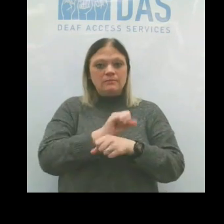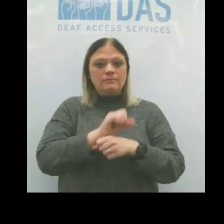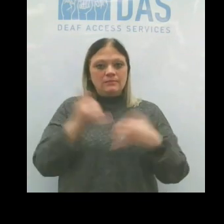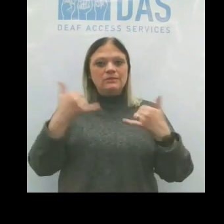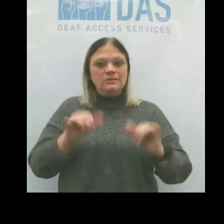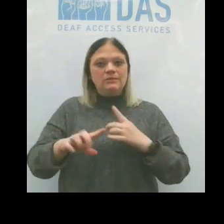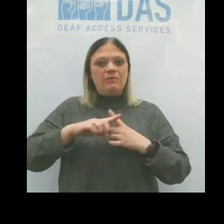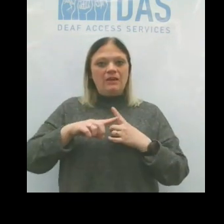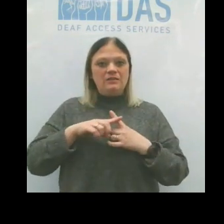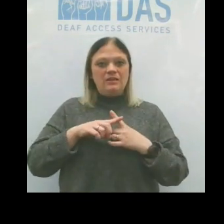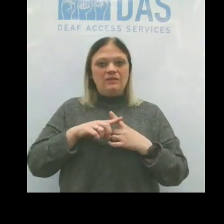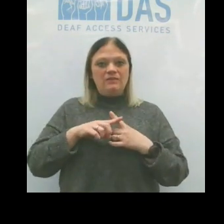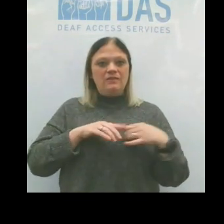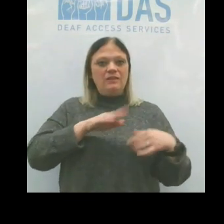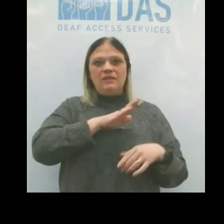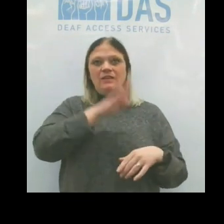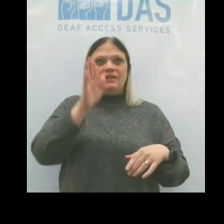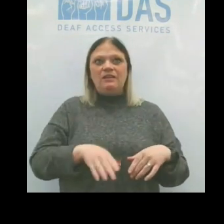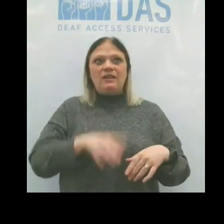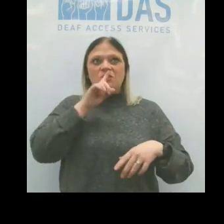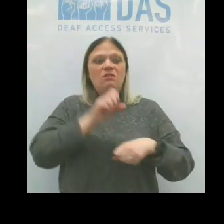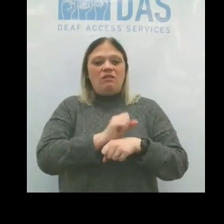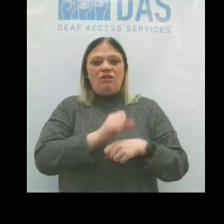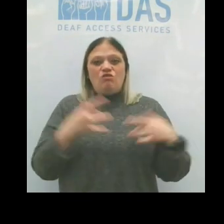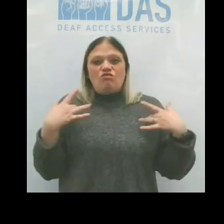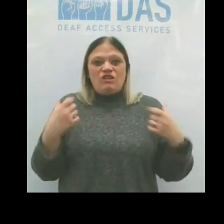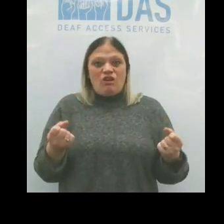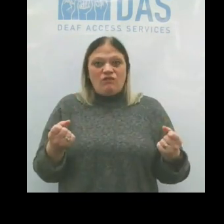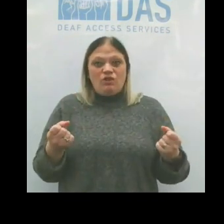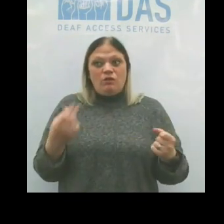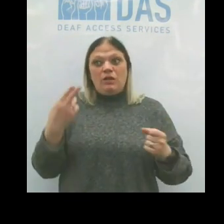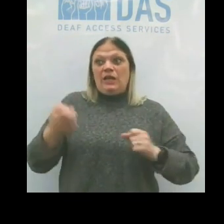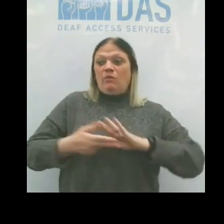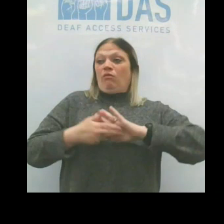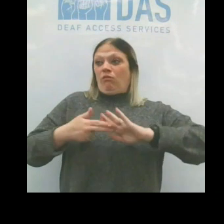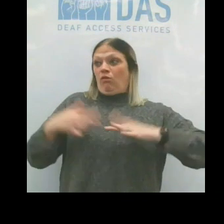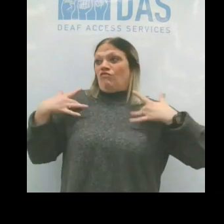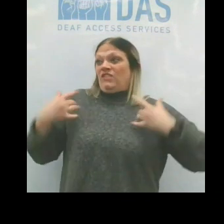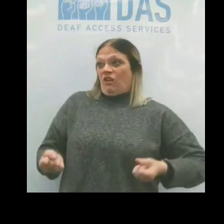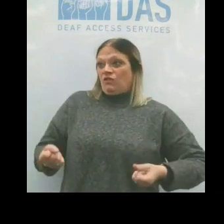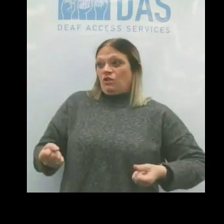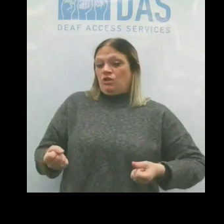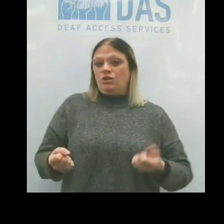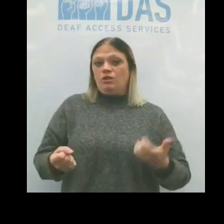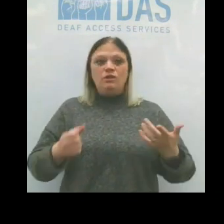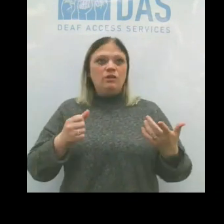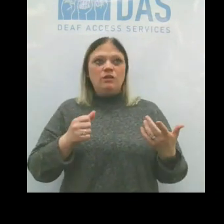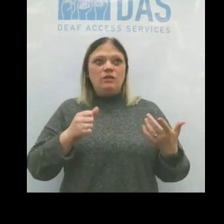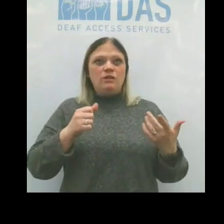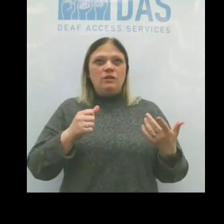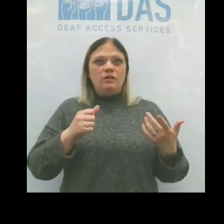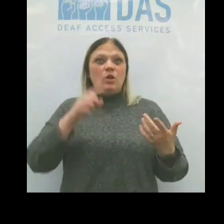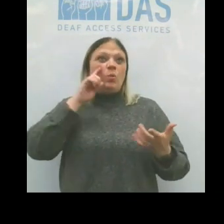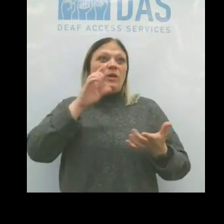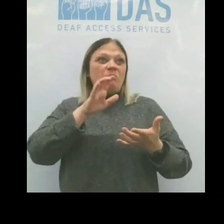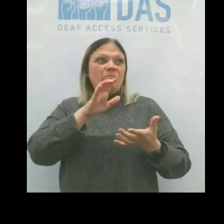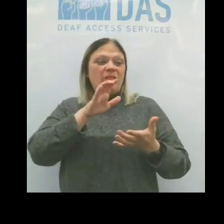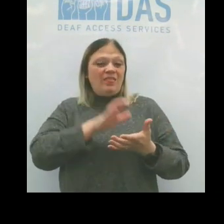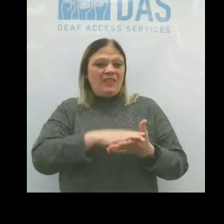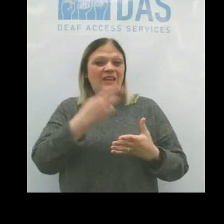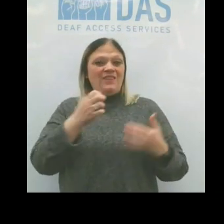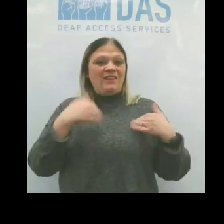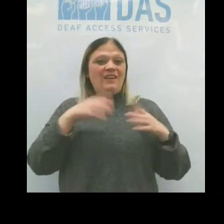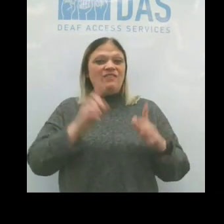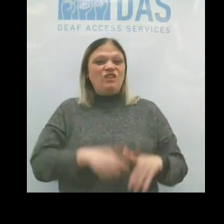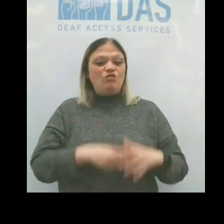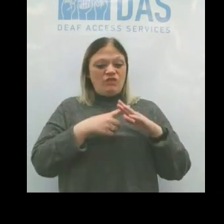positive. He never really recovered, even though he was deemed recovered. It's not like he contracted the case again. We believe he still just had the original